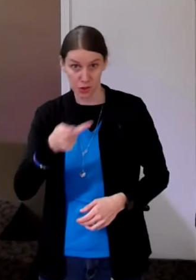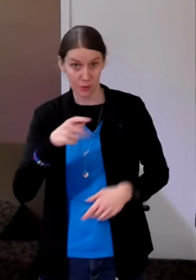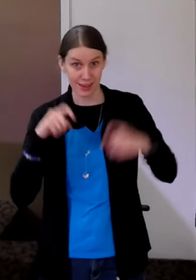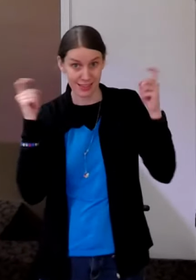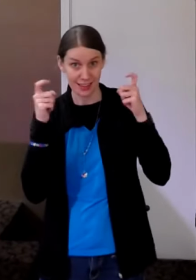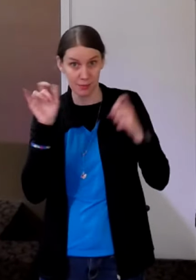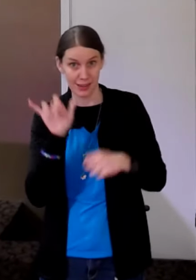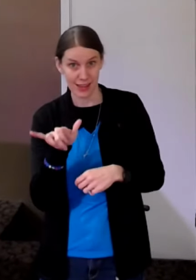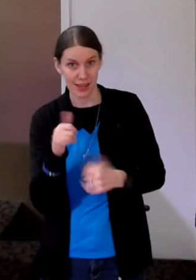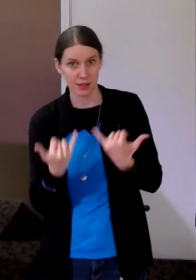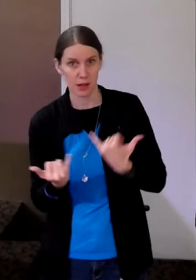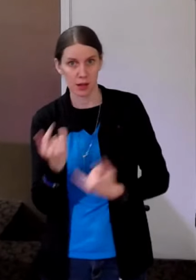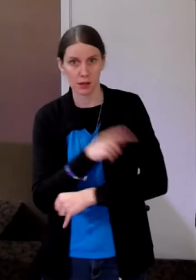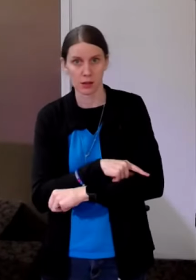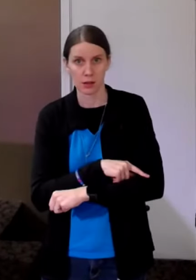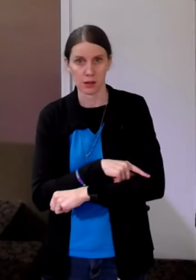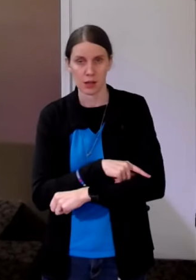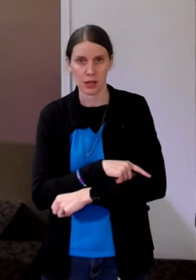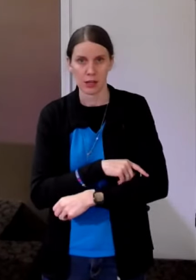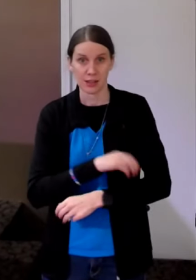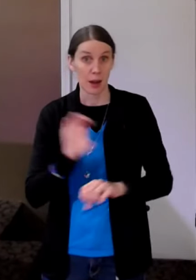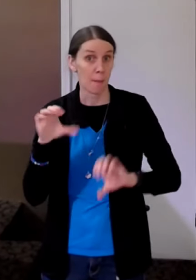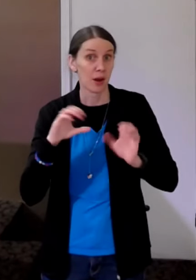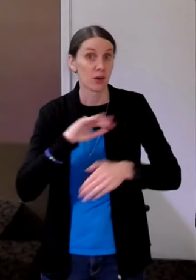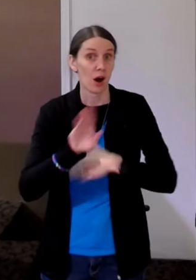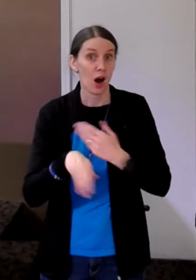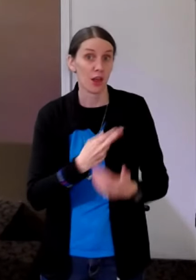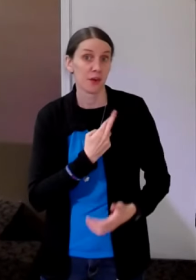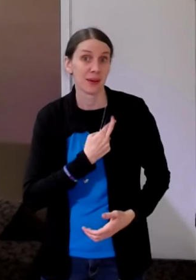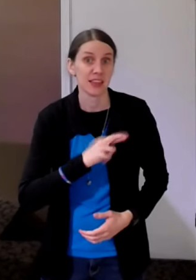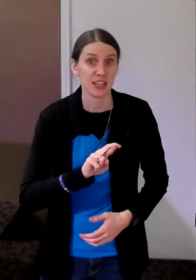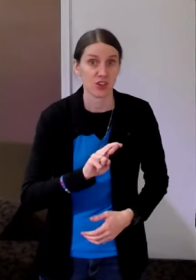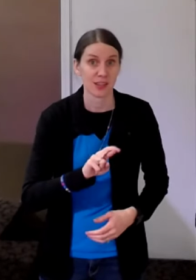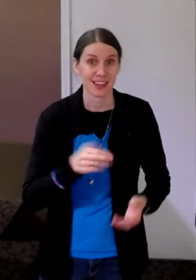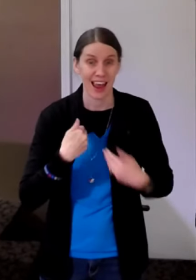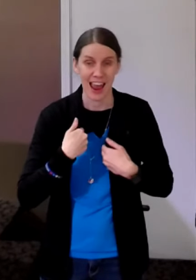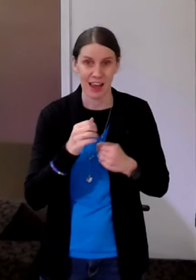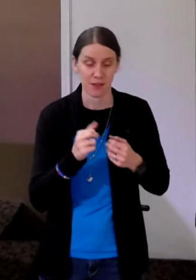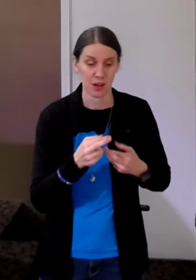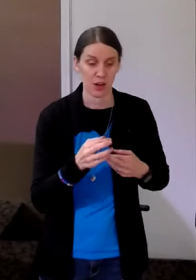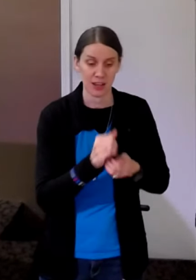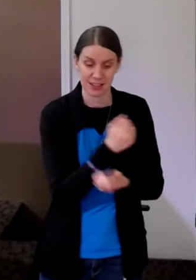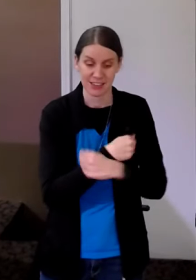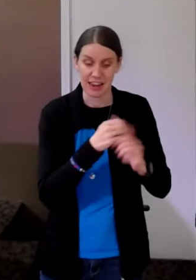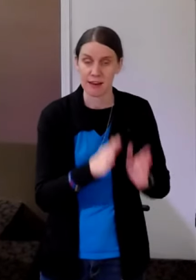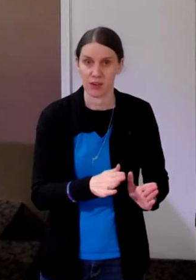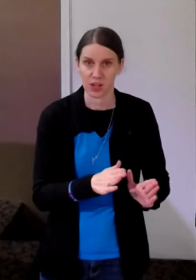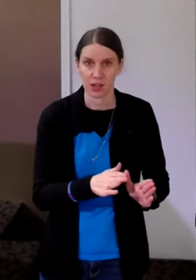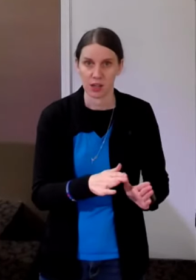today. Among all the religions of the world who have had a Savior to come to them,